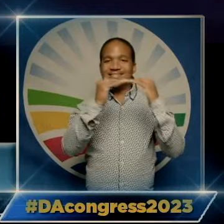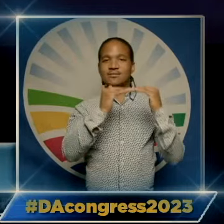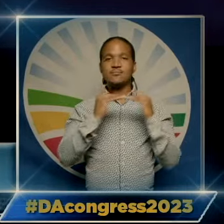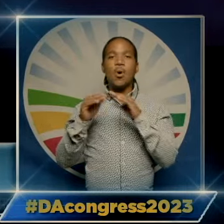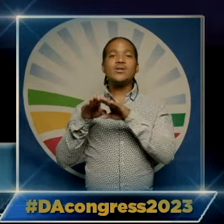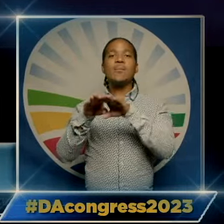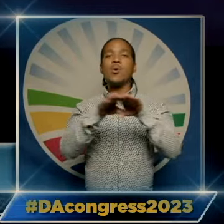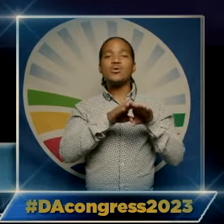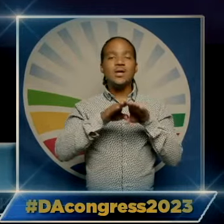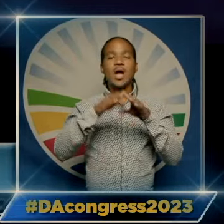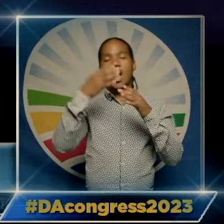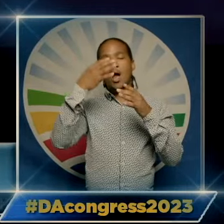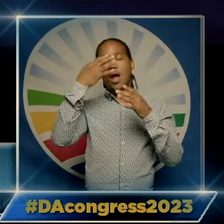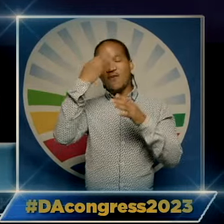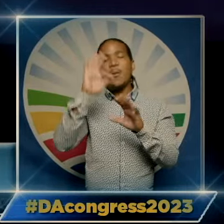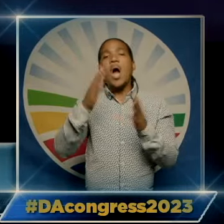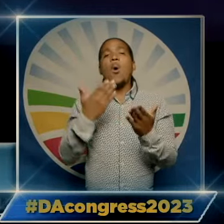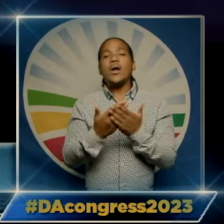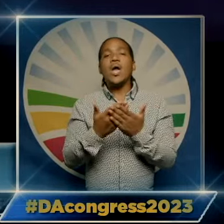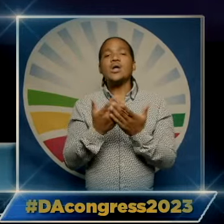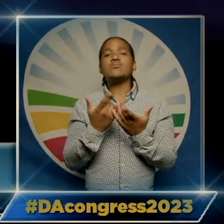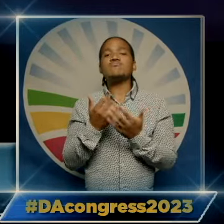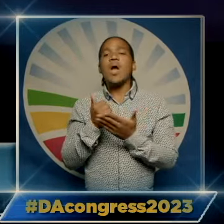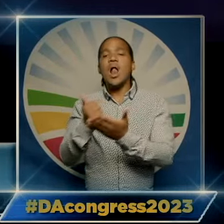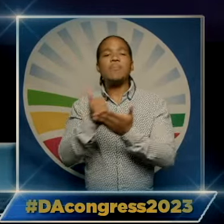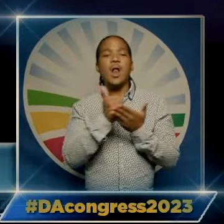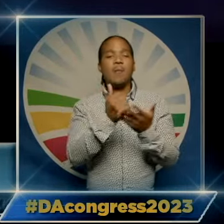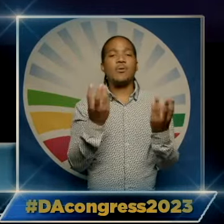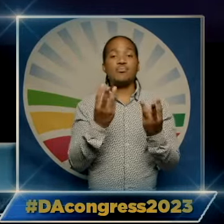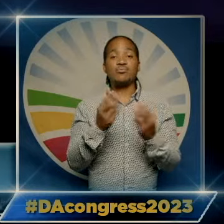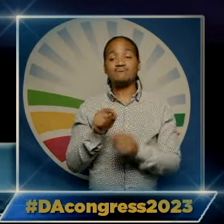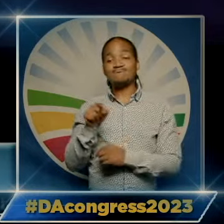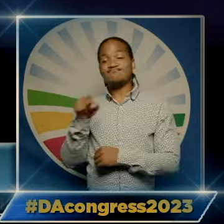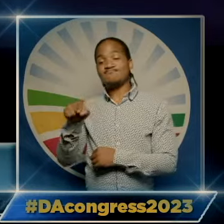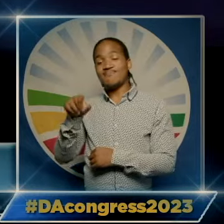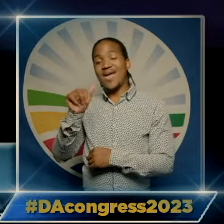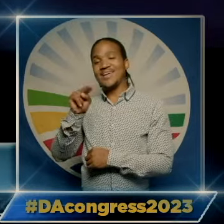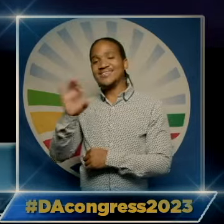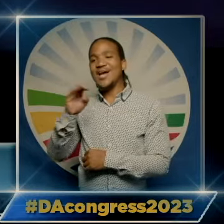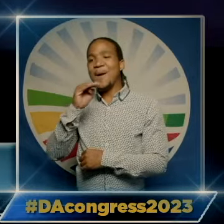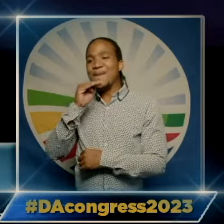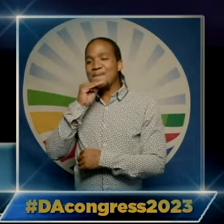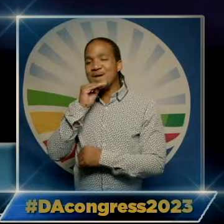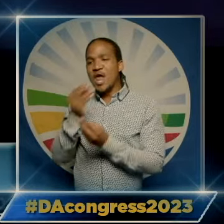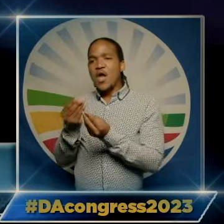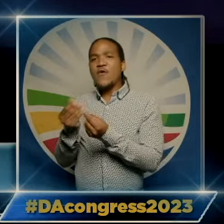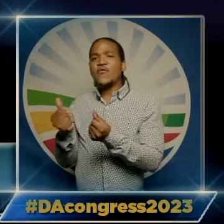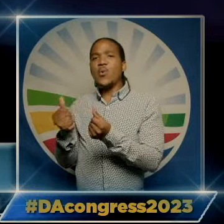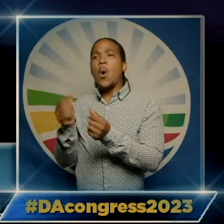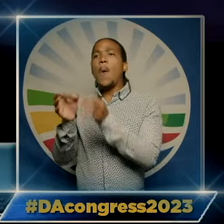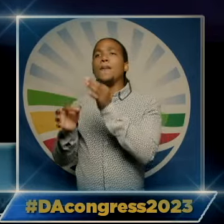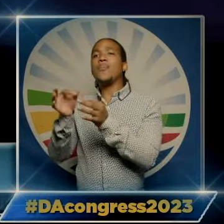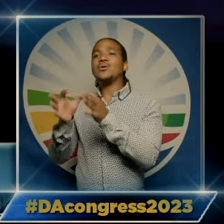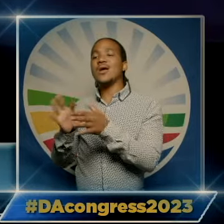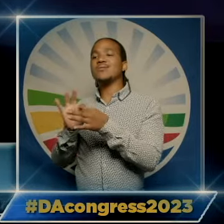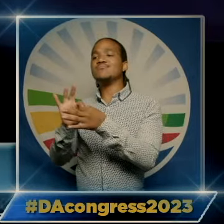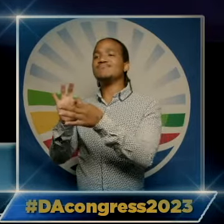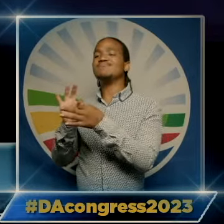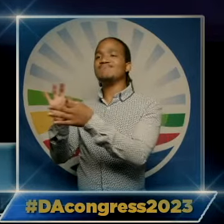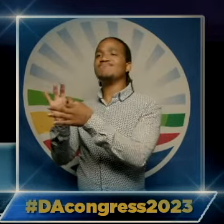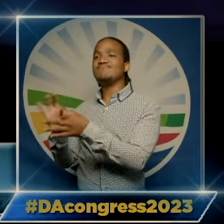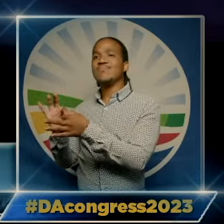people. For the one born in Emfuleni, democracy means a few politically connected enriching themselves and